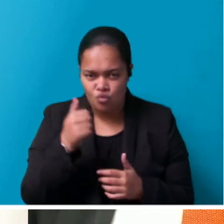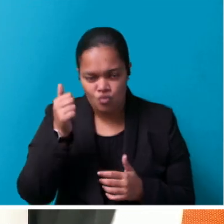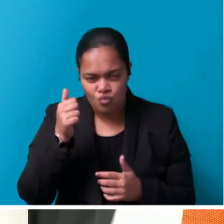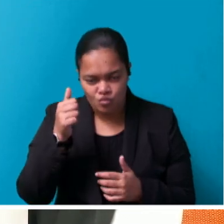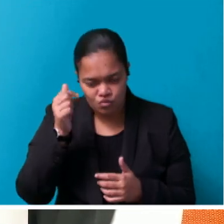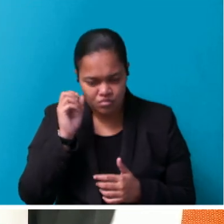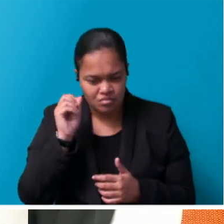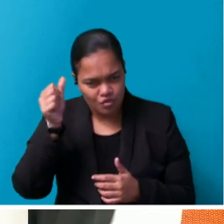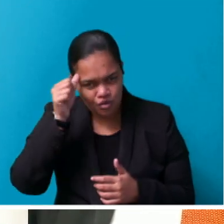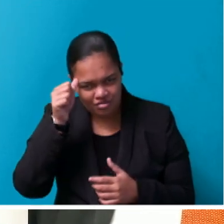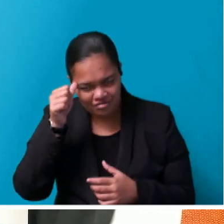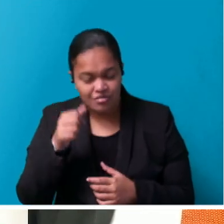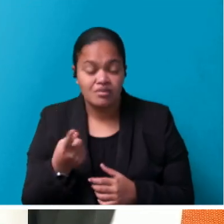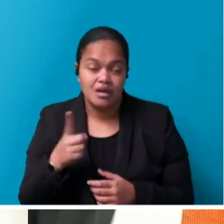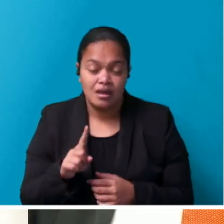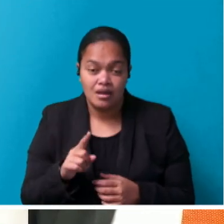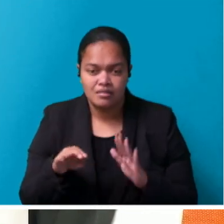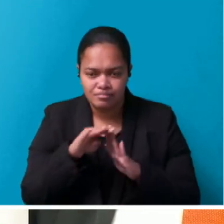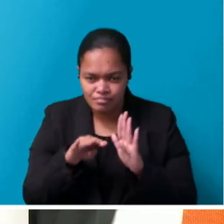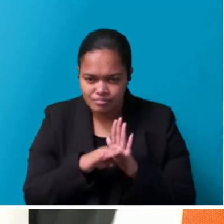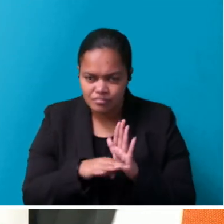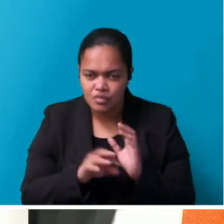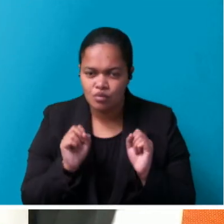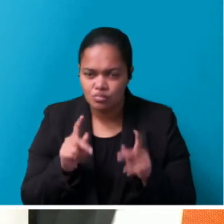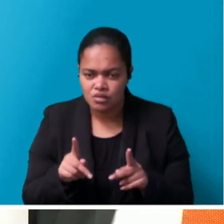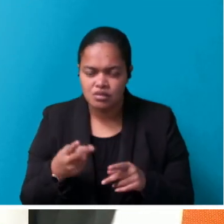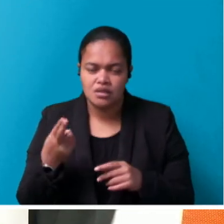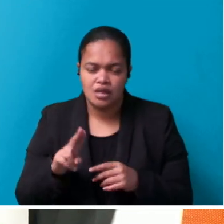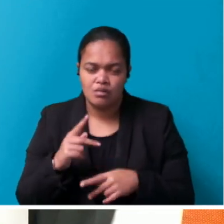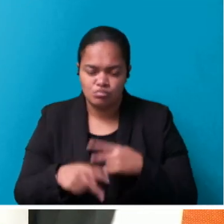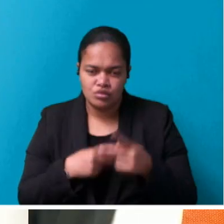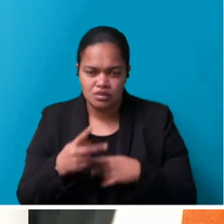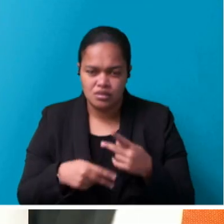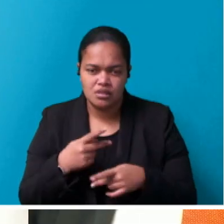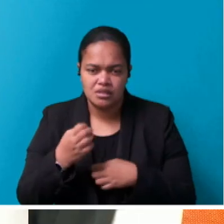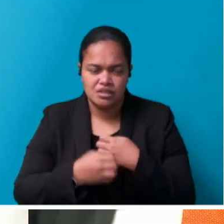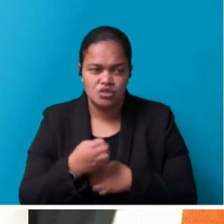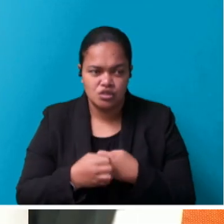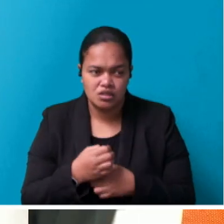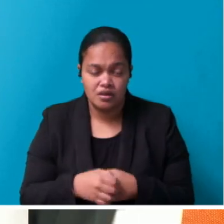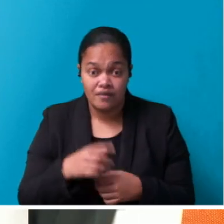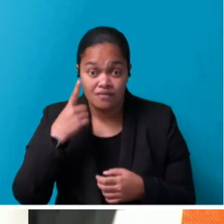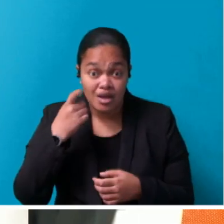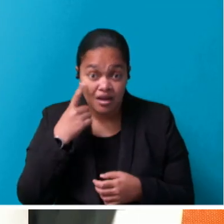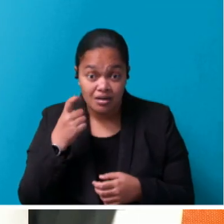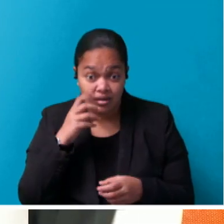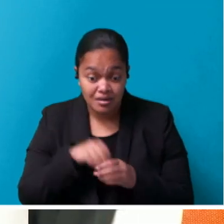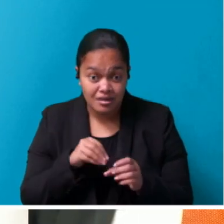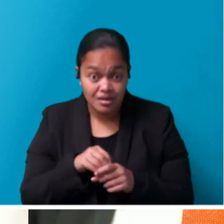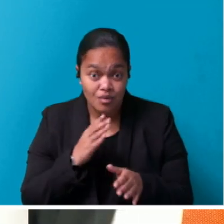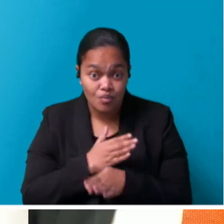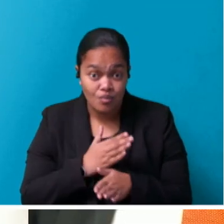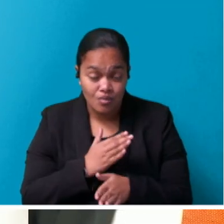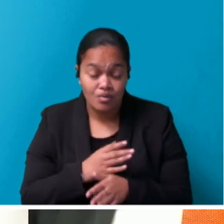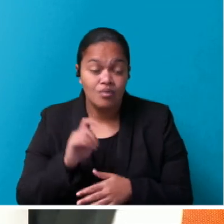and highlight opportunities for integration and process re-engineering. The findings from this exercise